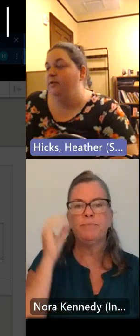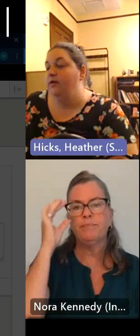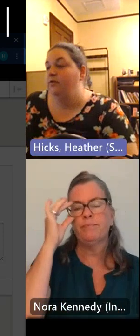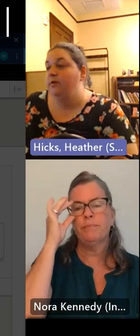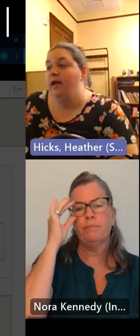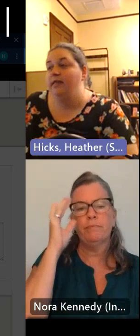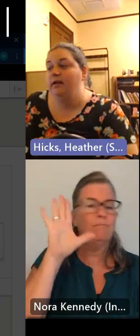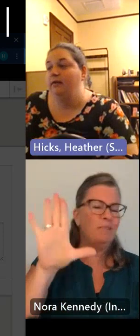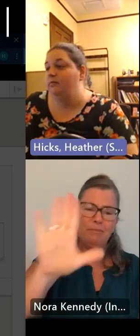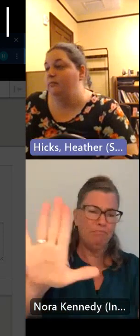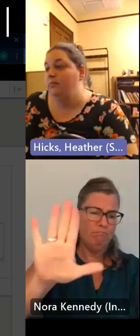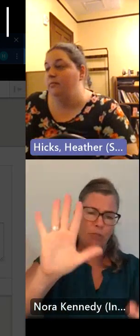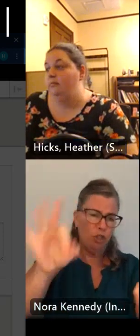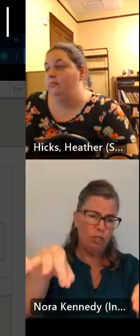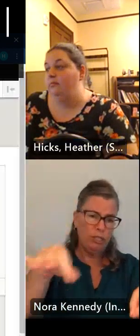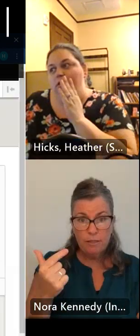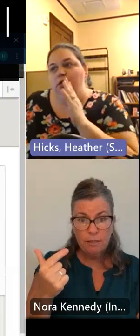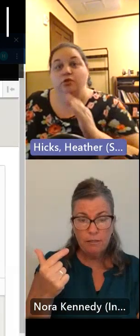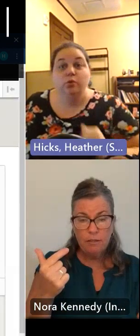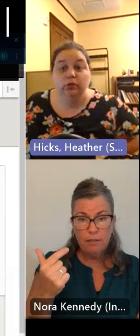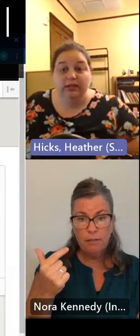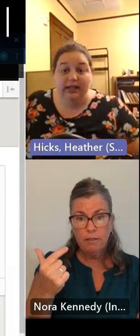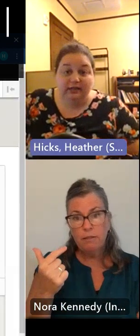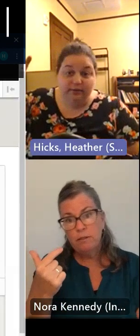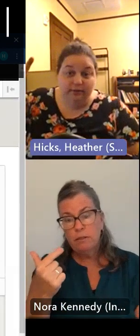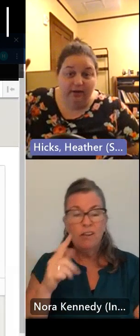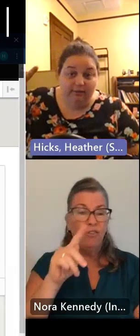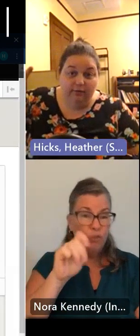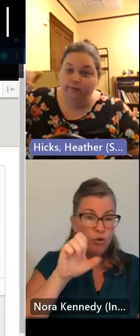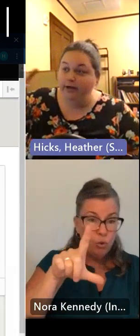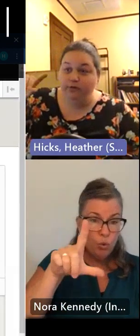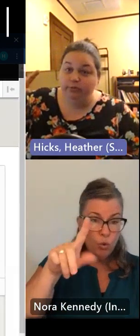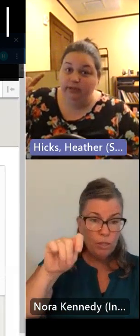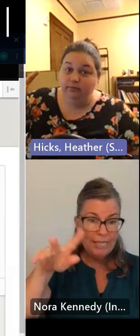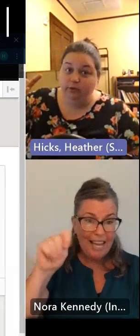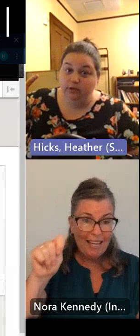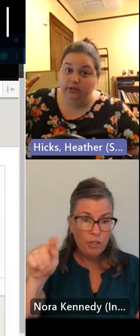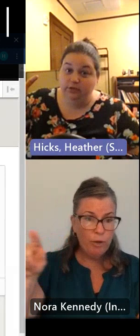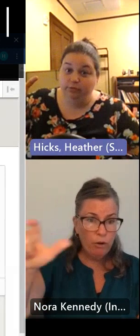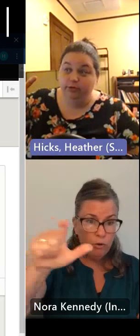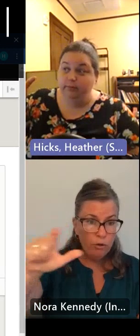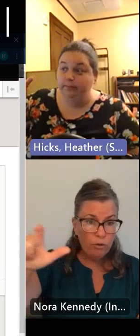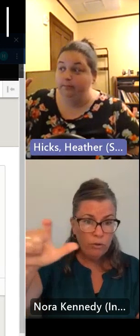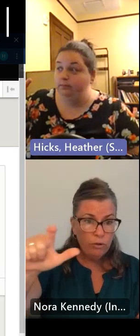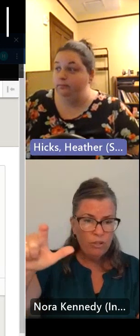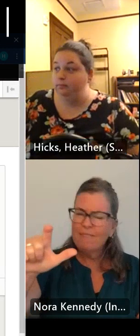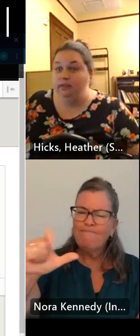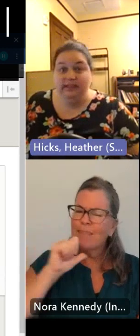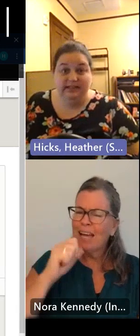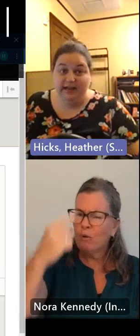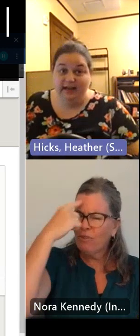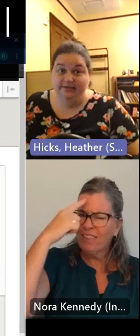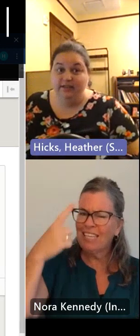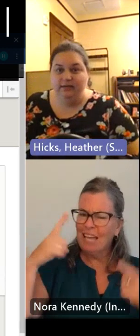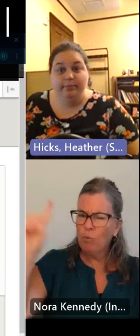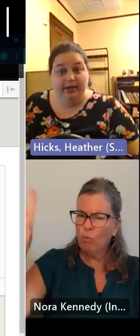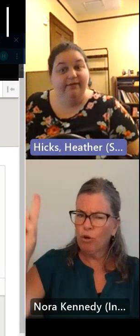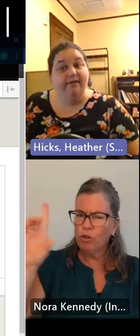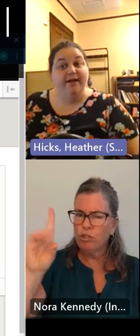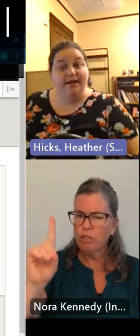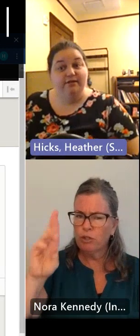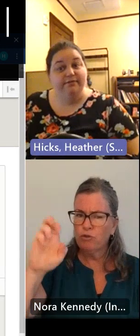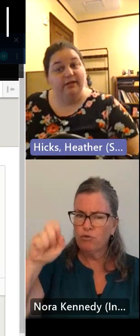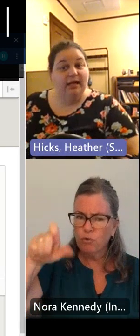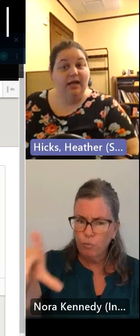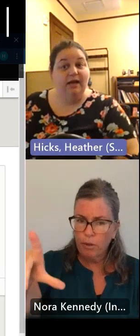Is up to you how you do it. And then the tool text where you hover over, I don't believe works in Drupal, at least that I have seen. But